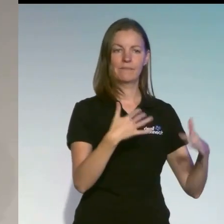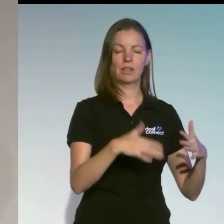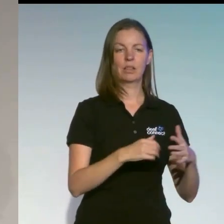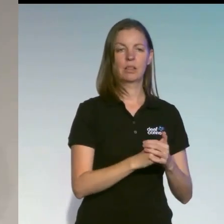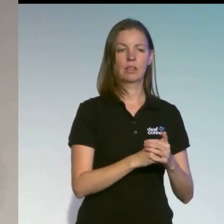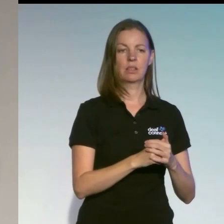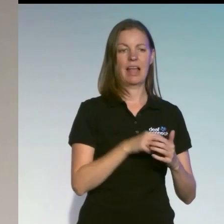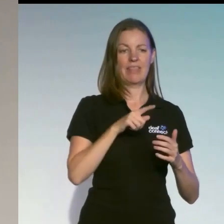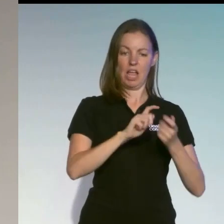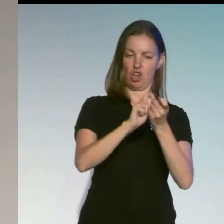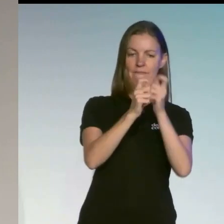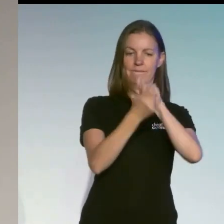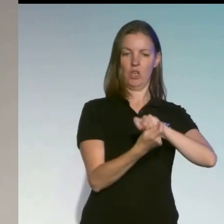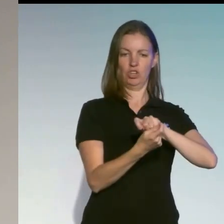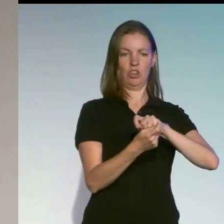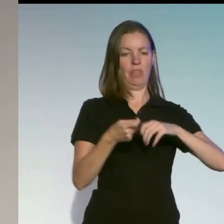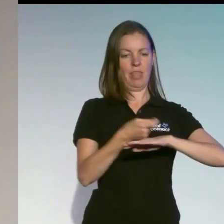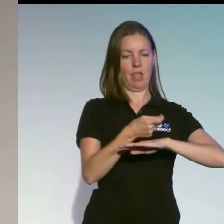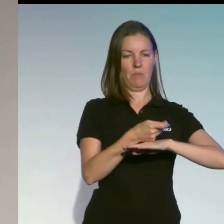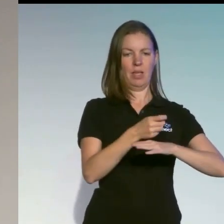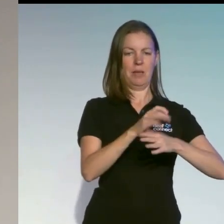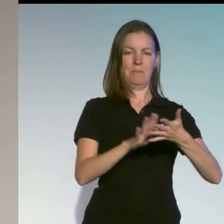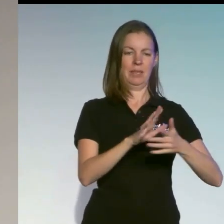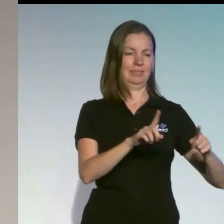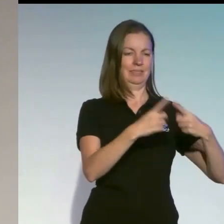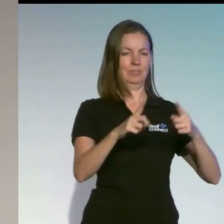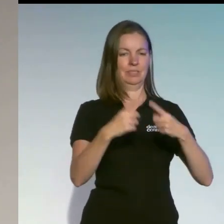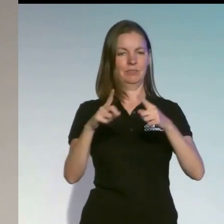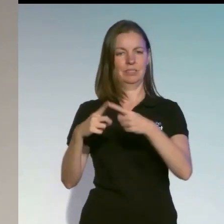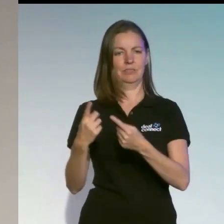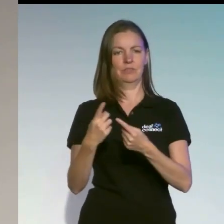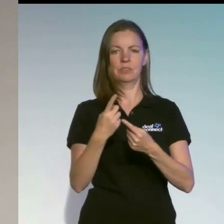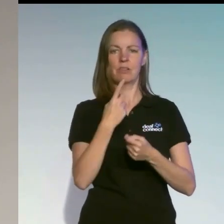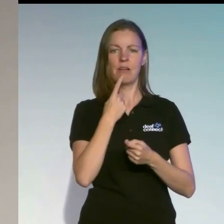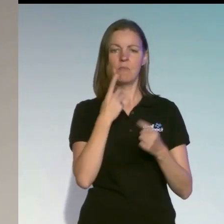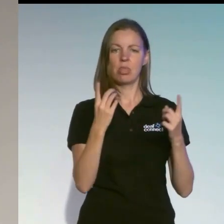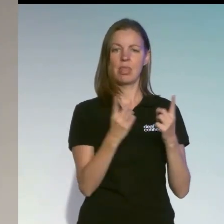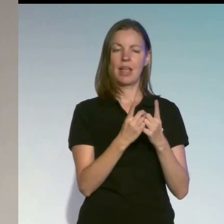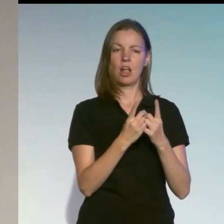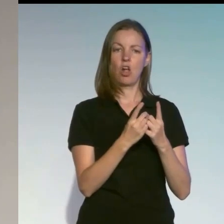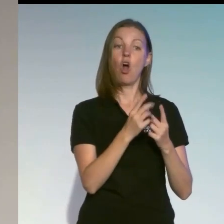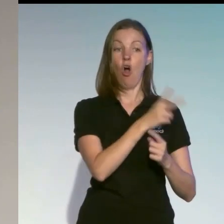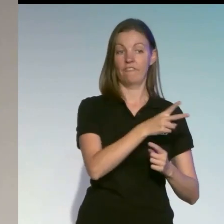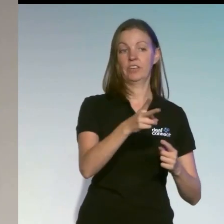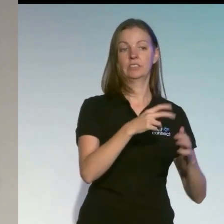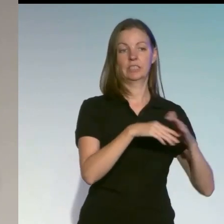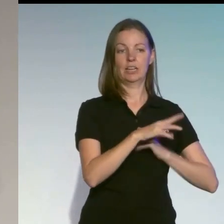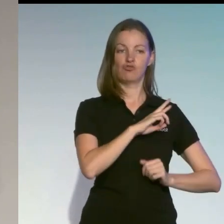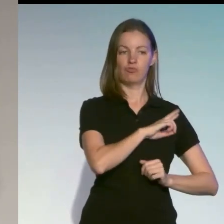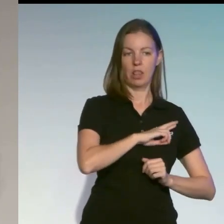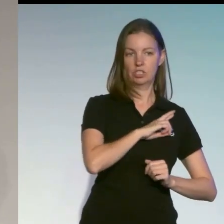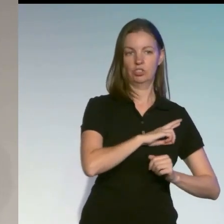that can mean a range of practices in therapeutic settings, primarily often in religious settings, in cultural